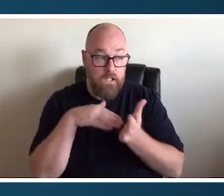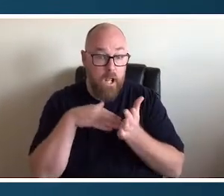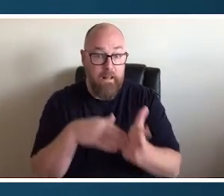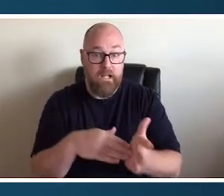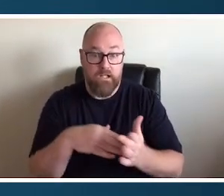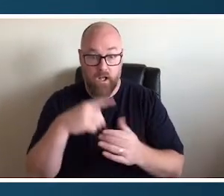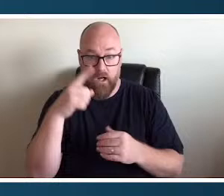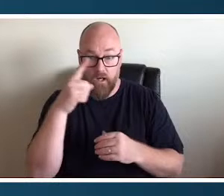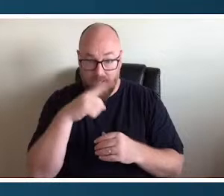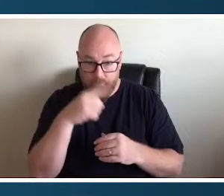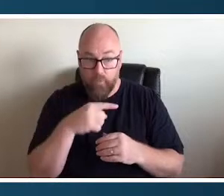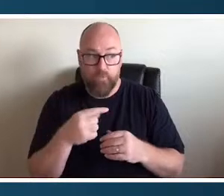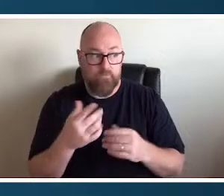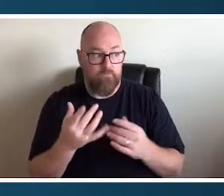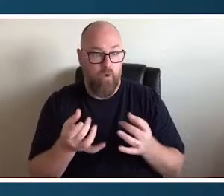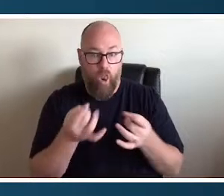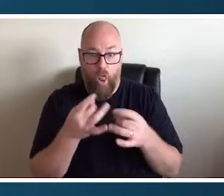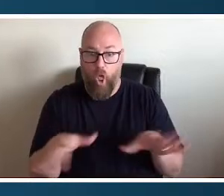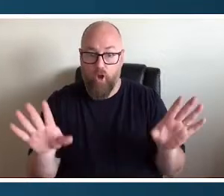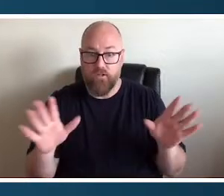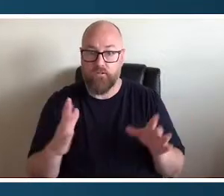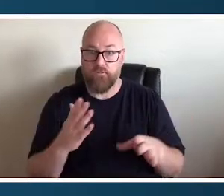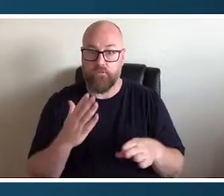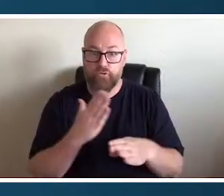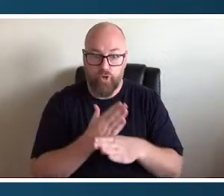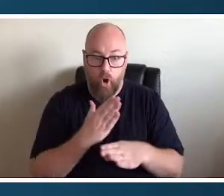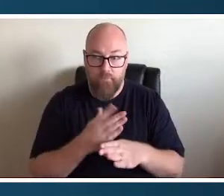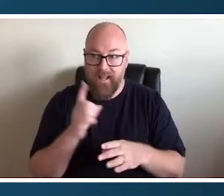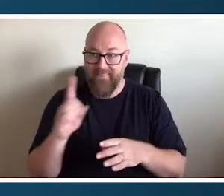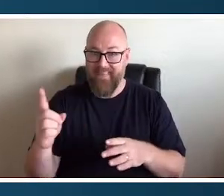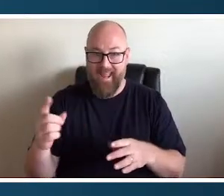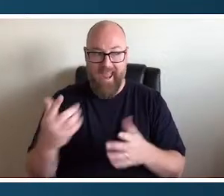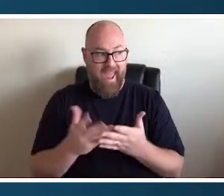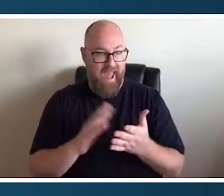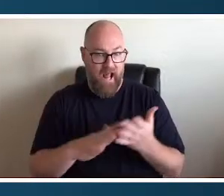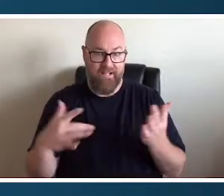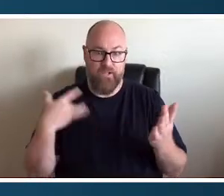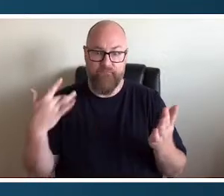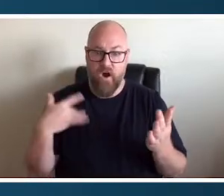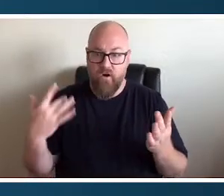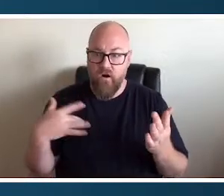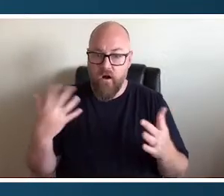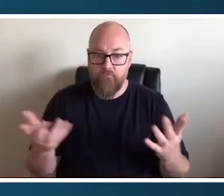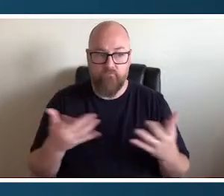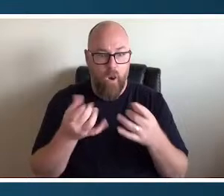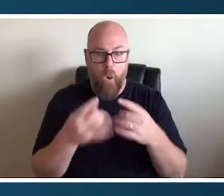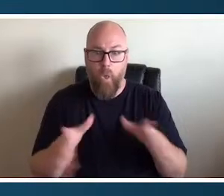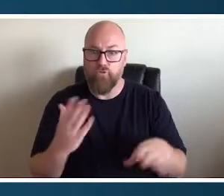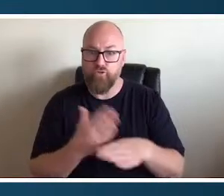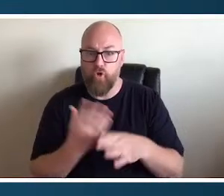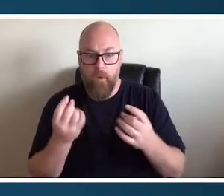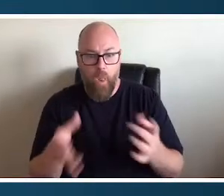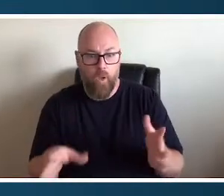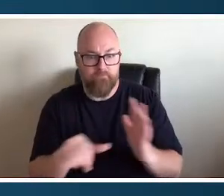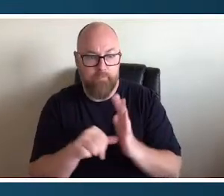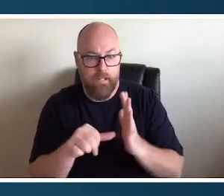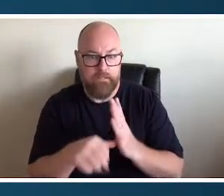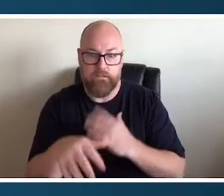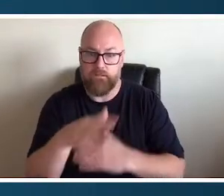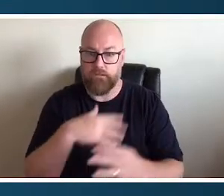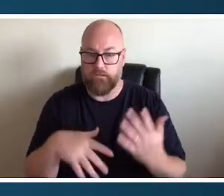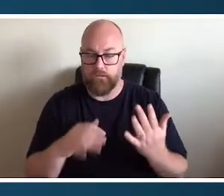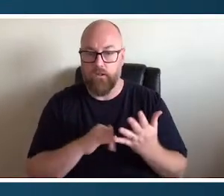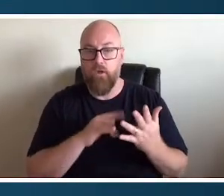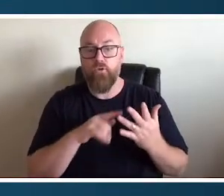informal economies, the way they were barely surviving. So I think what we have, and in response to your question, is we are at the